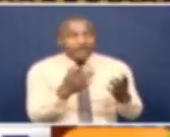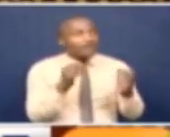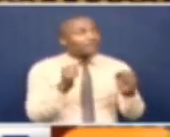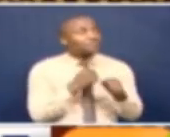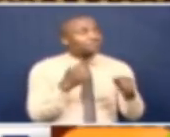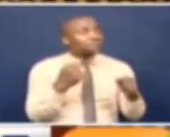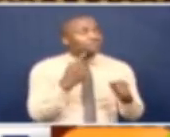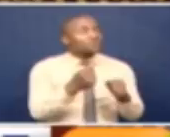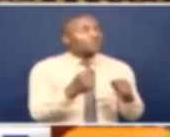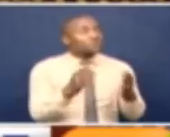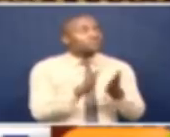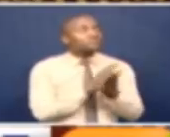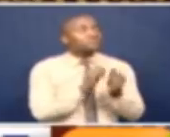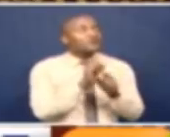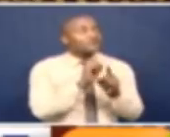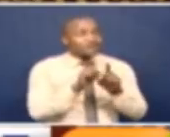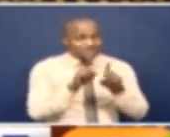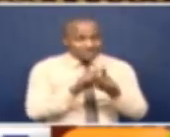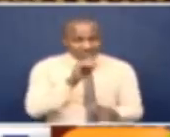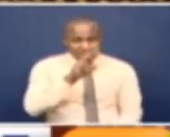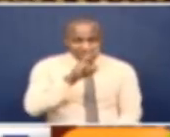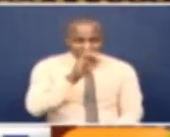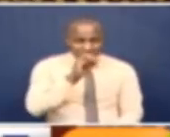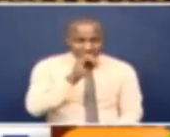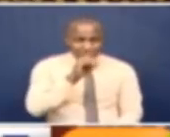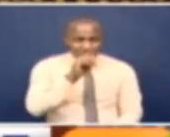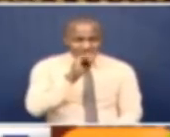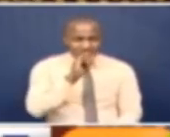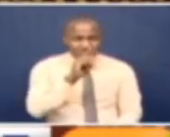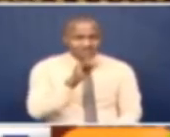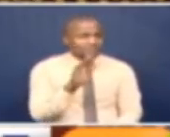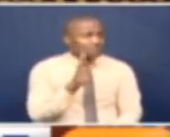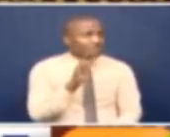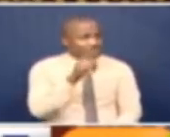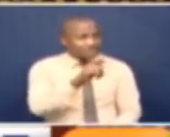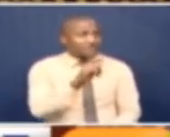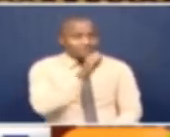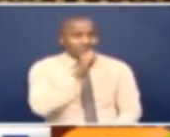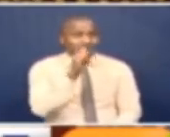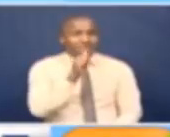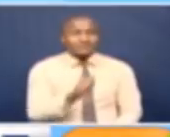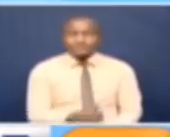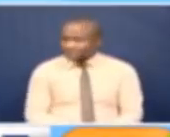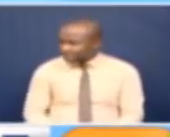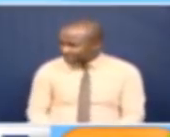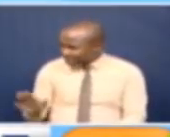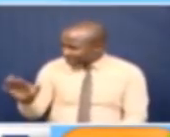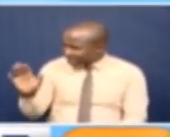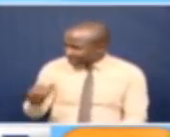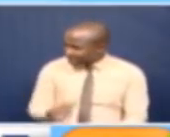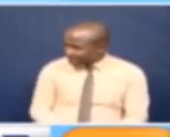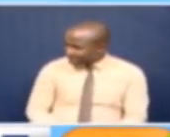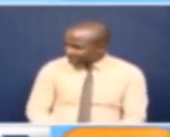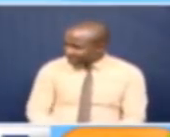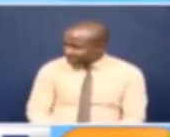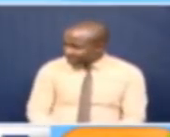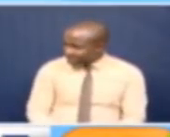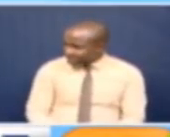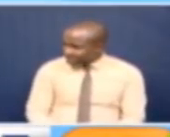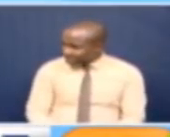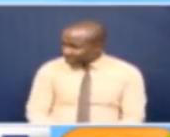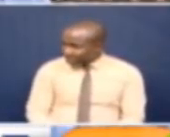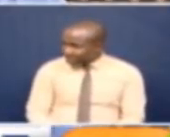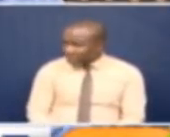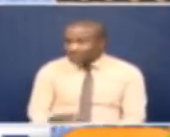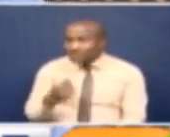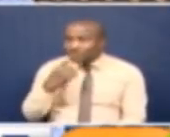entire neighborhood like Waitiki because it belongs to a private individual. Guys, could there also be the fact that some